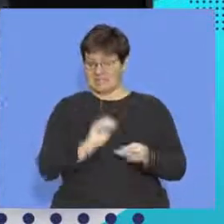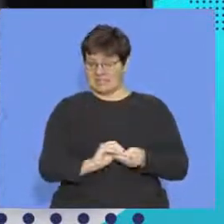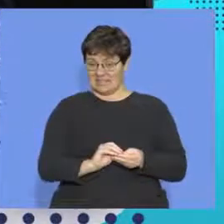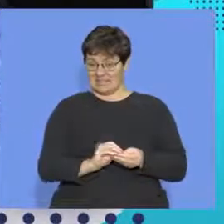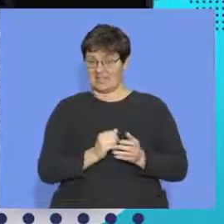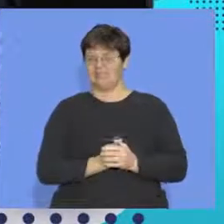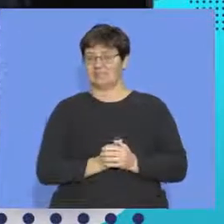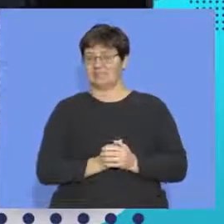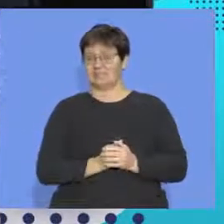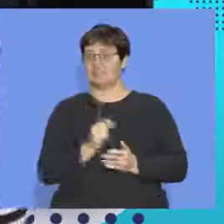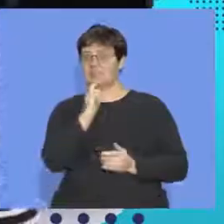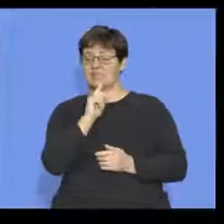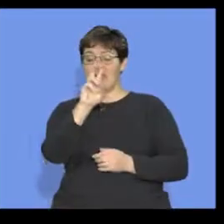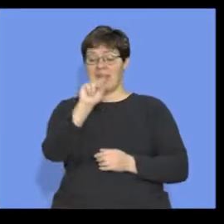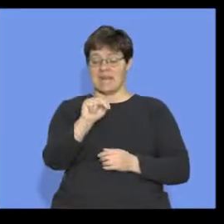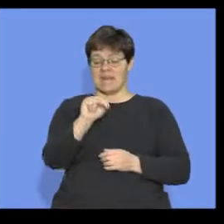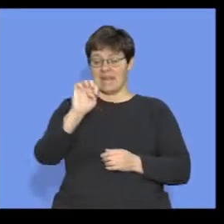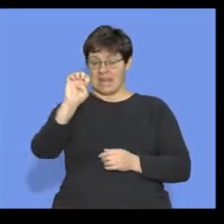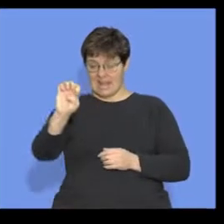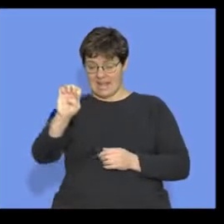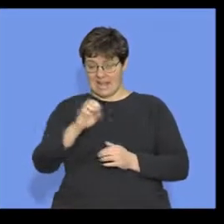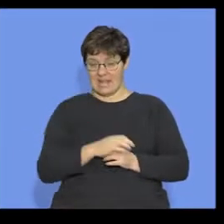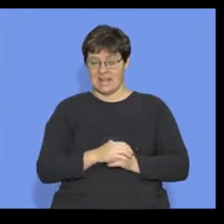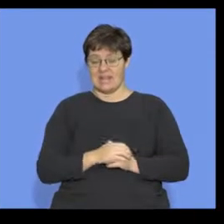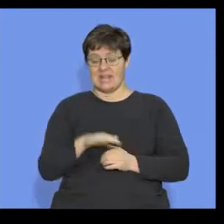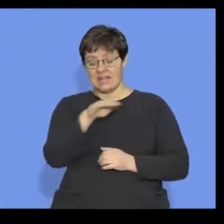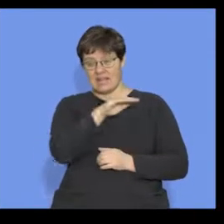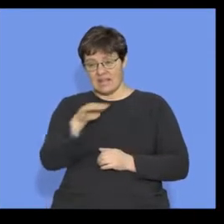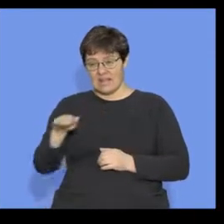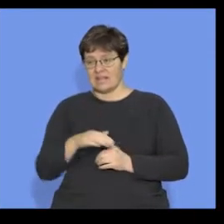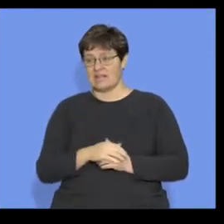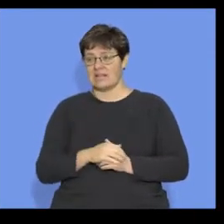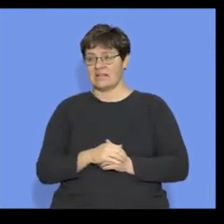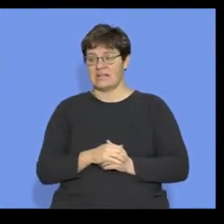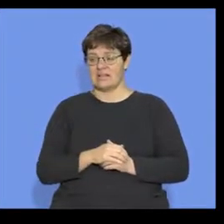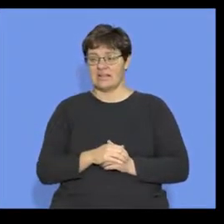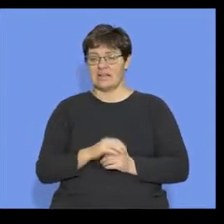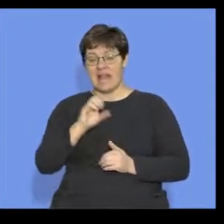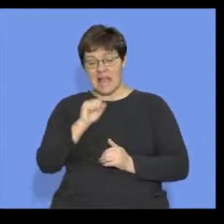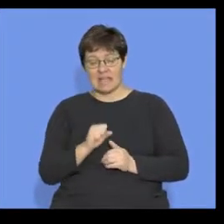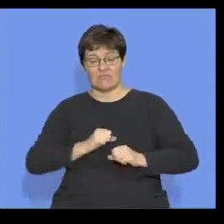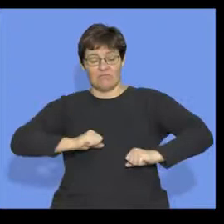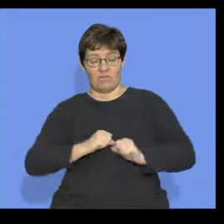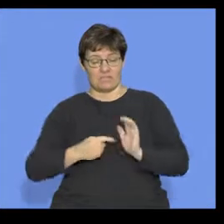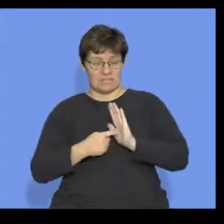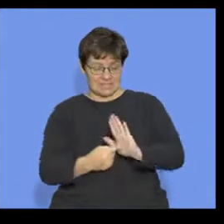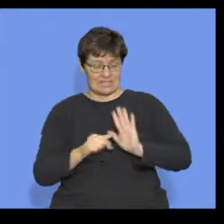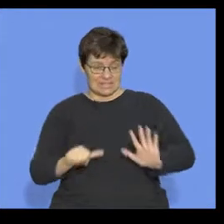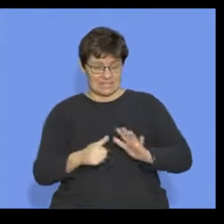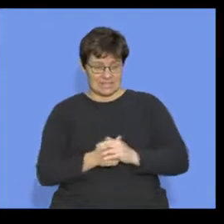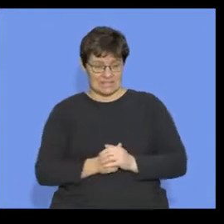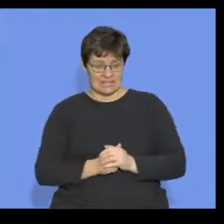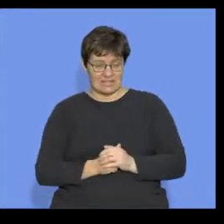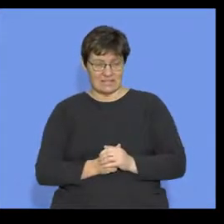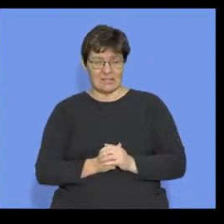be NE, which is 1, and SNS, which is the total sample space, which is